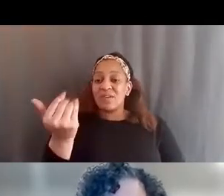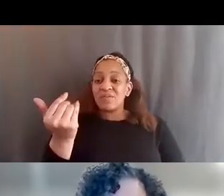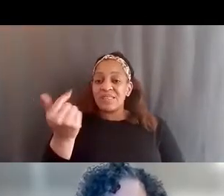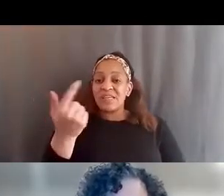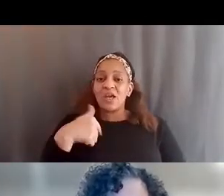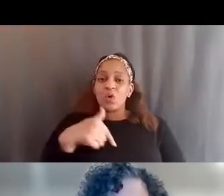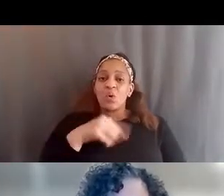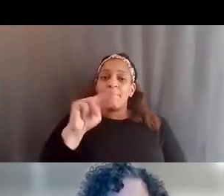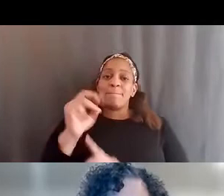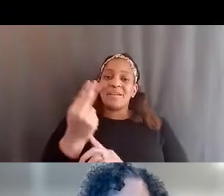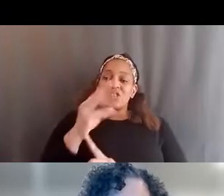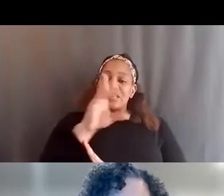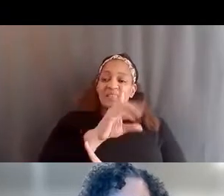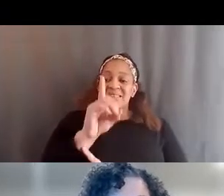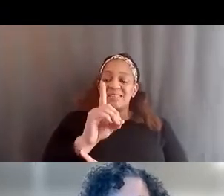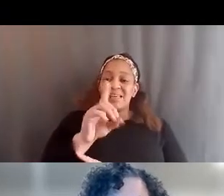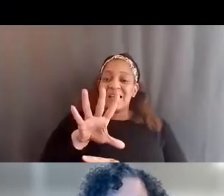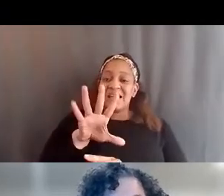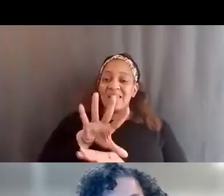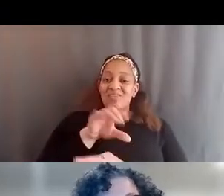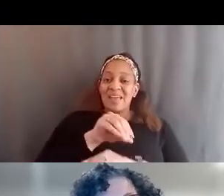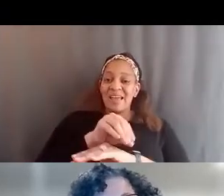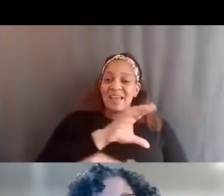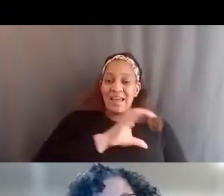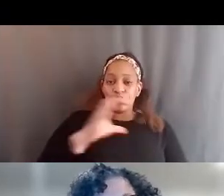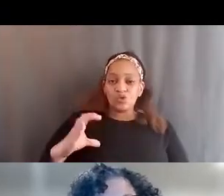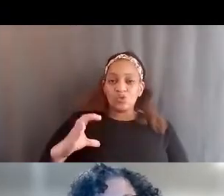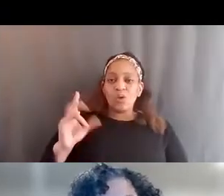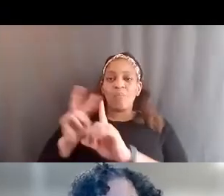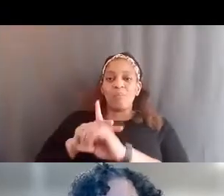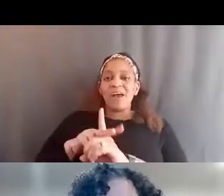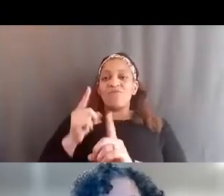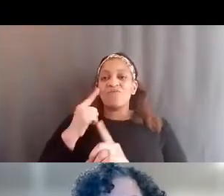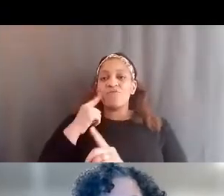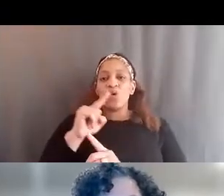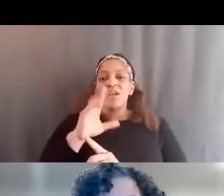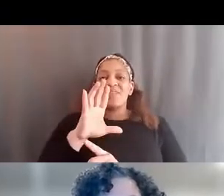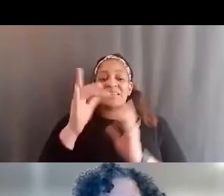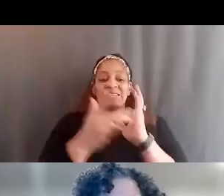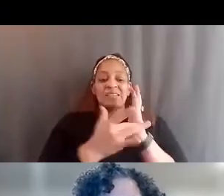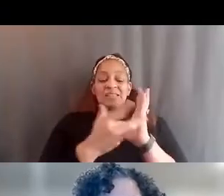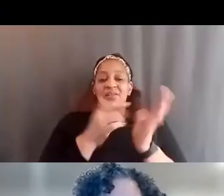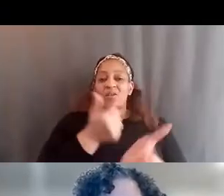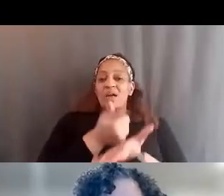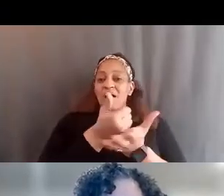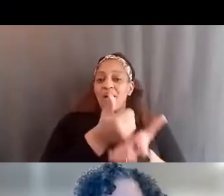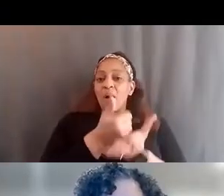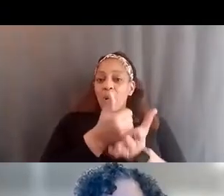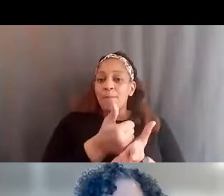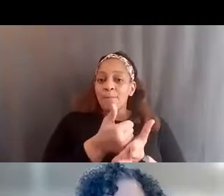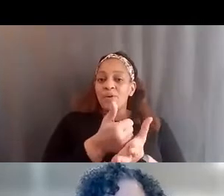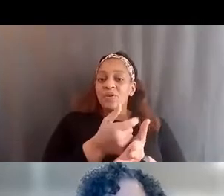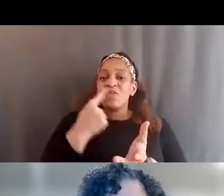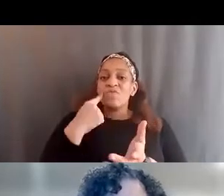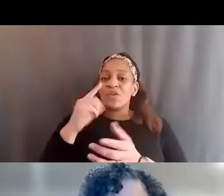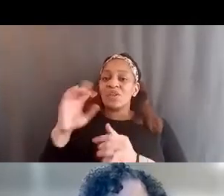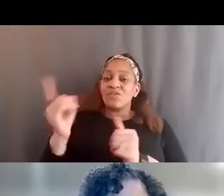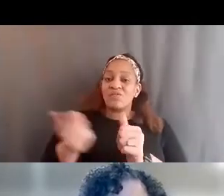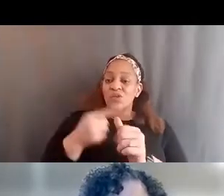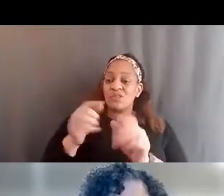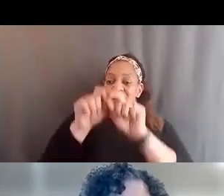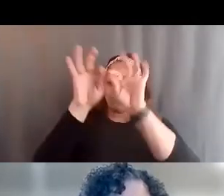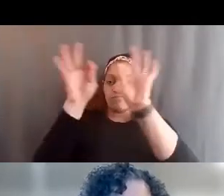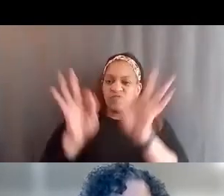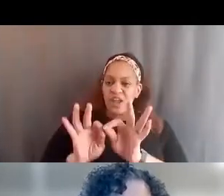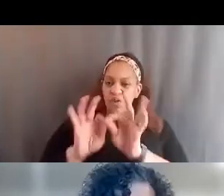technical assistance initiative, which served as the underlining framework which supported Employment First in Michigan